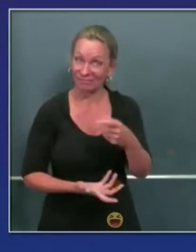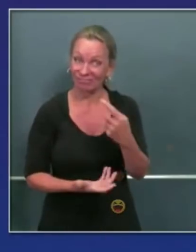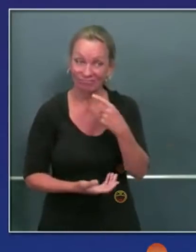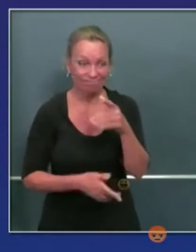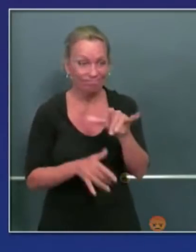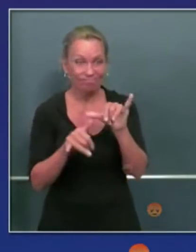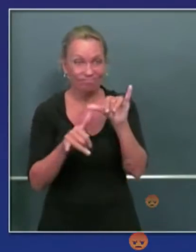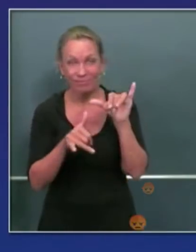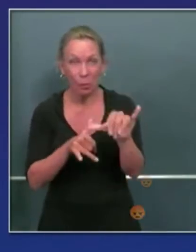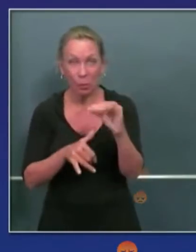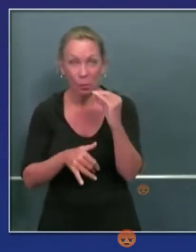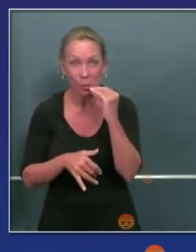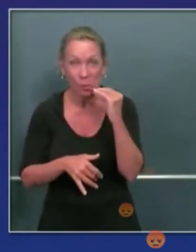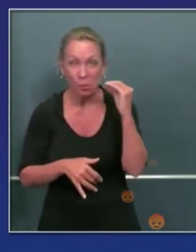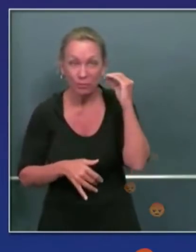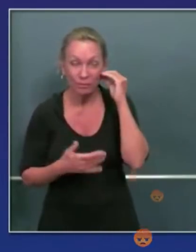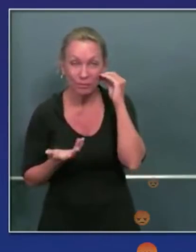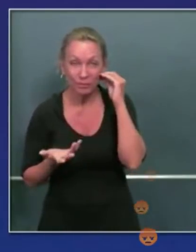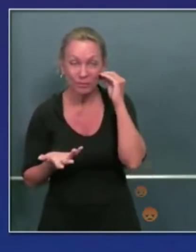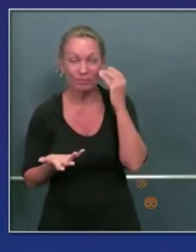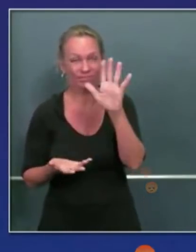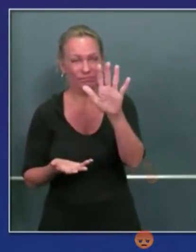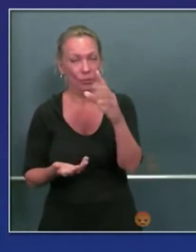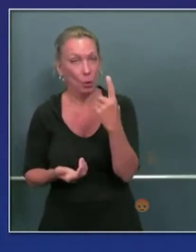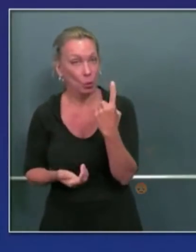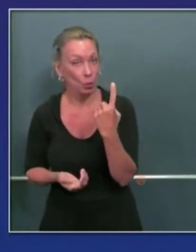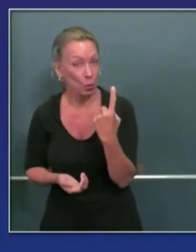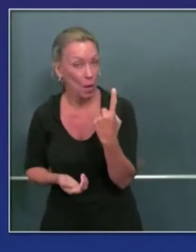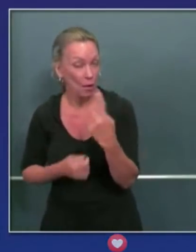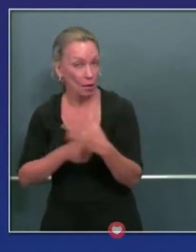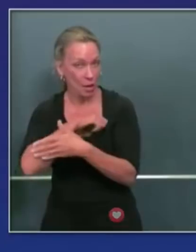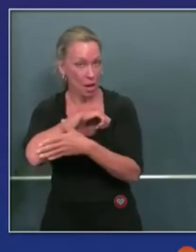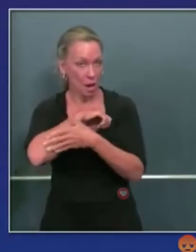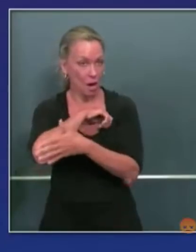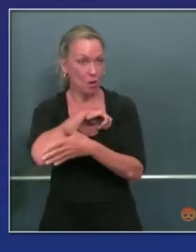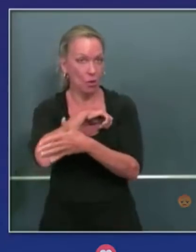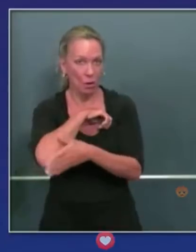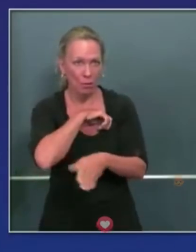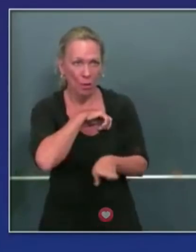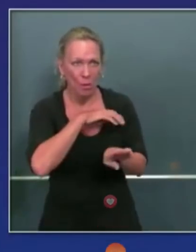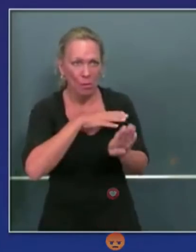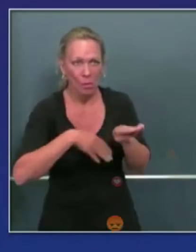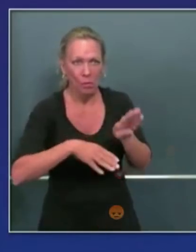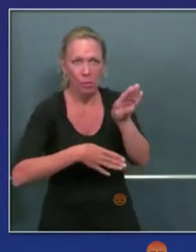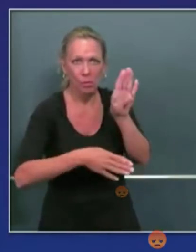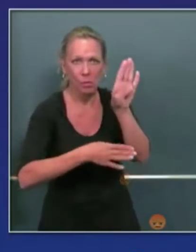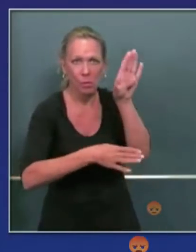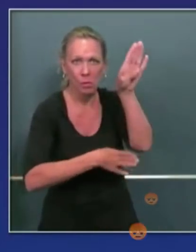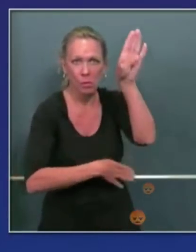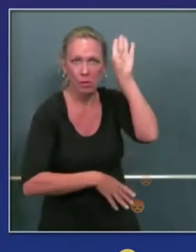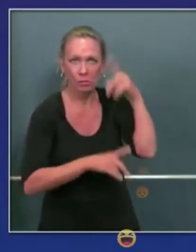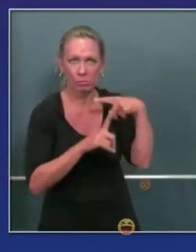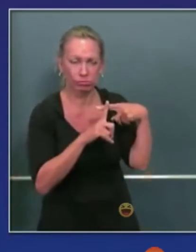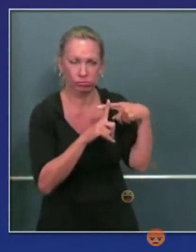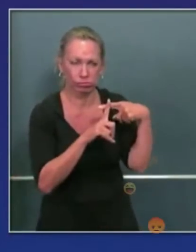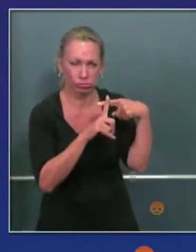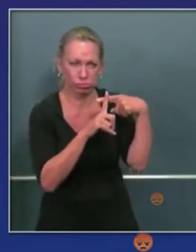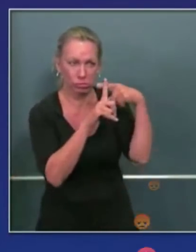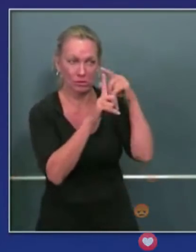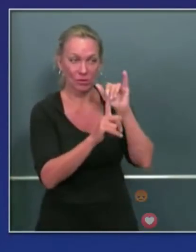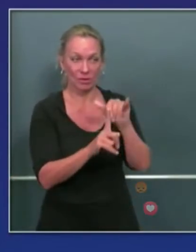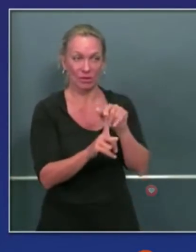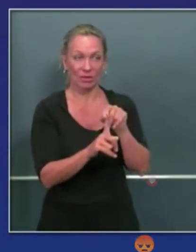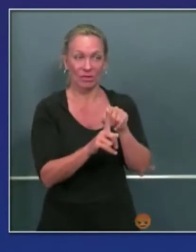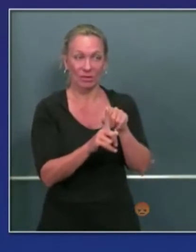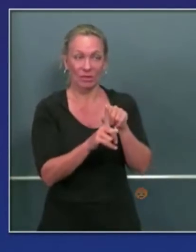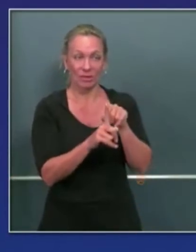positivity, các cái tình the trạng khác number nhau of thì có cái patients cách and people we were moving phản ứng out khác of the nhau. local hospital system into the regional and statewide hospital system Nhất out là of